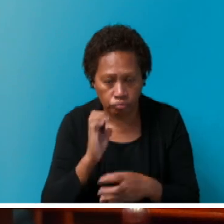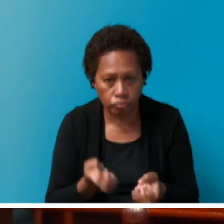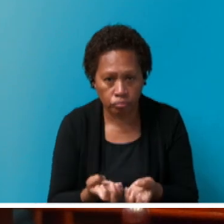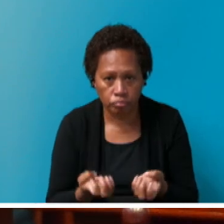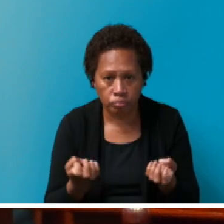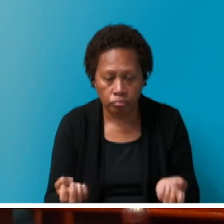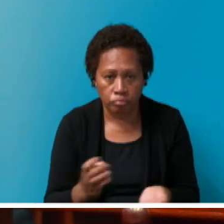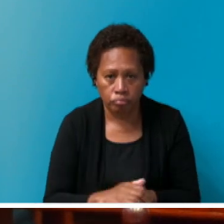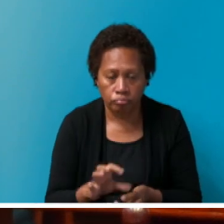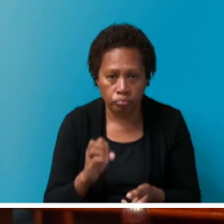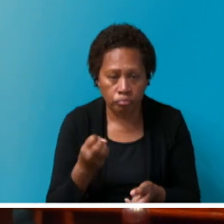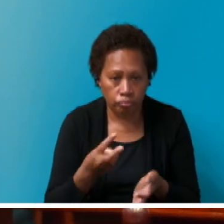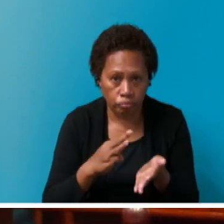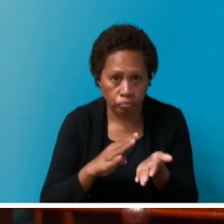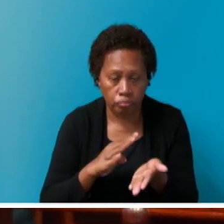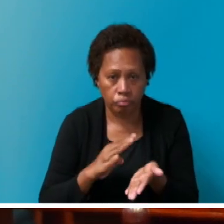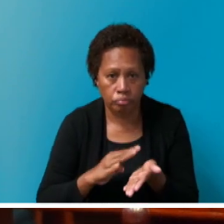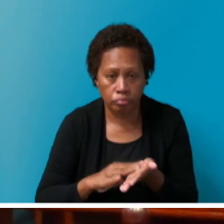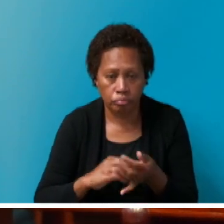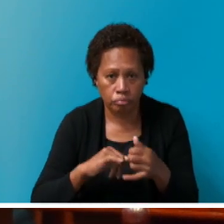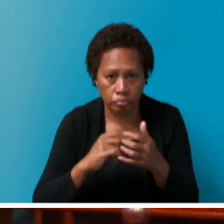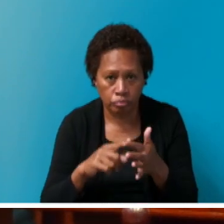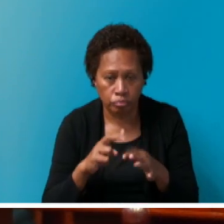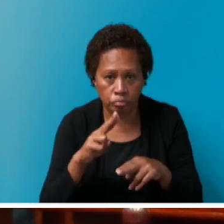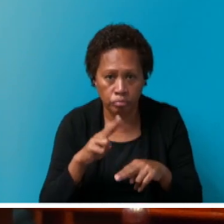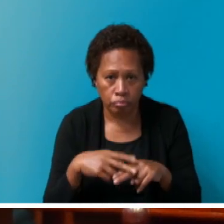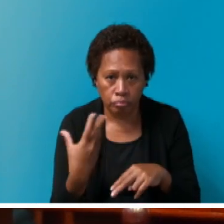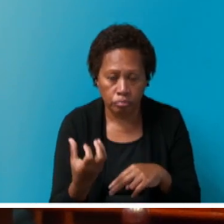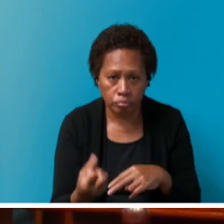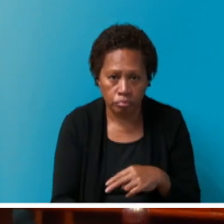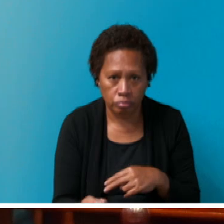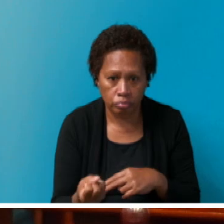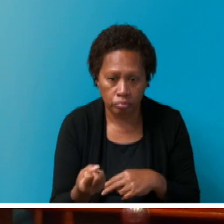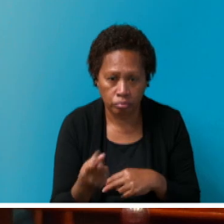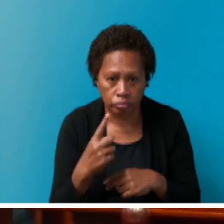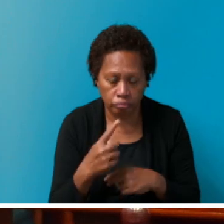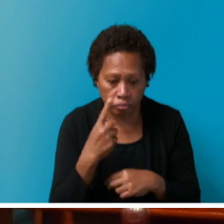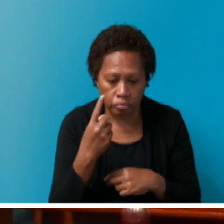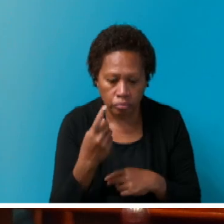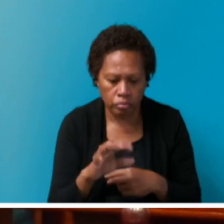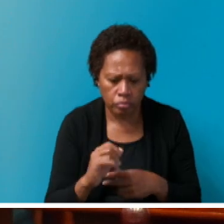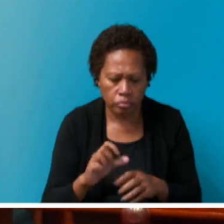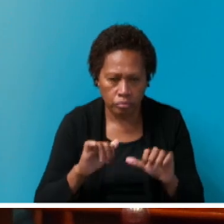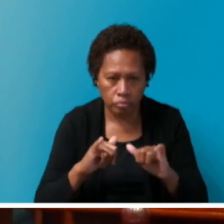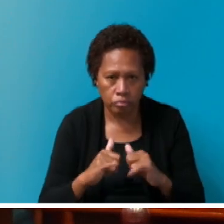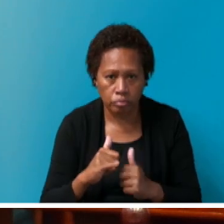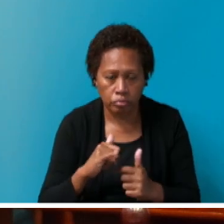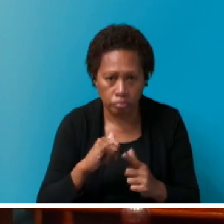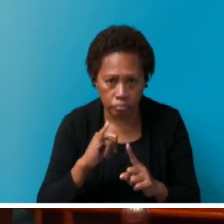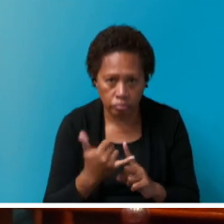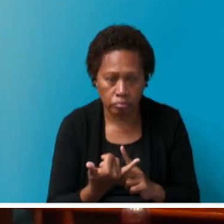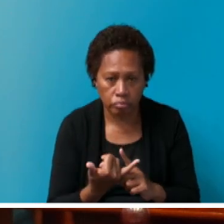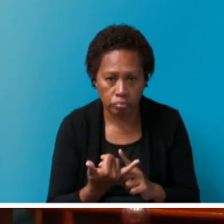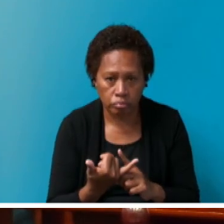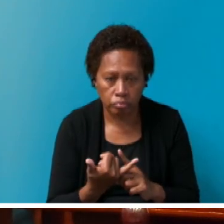MSAF also engages recognized classification societies in terms of ship